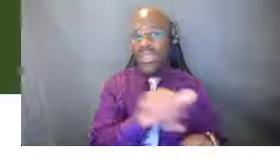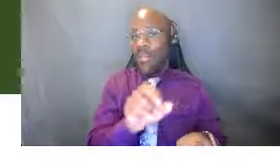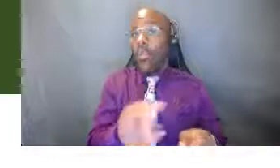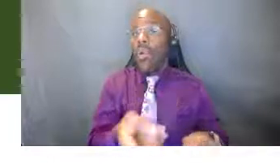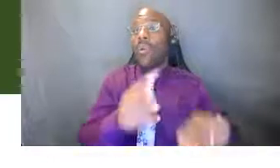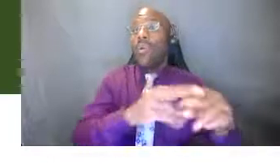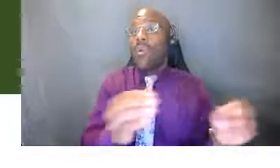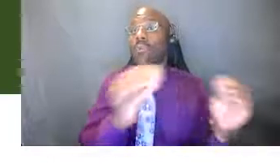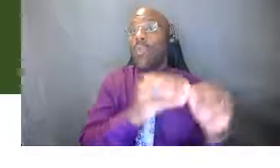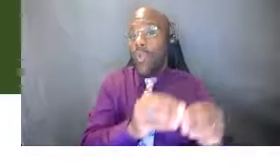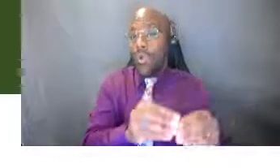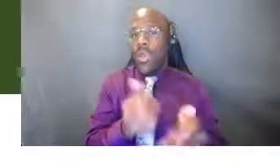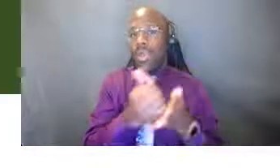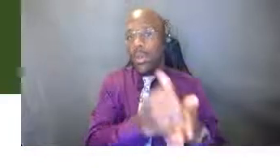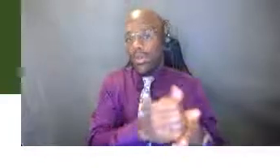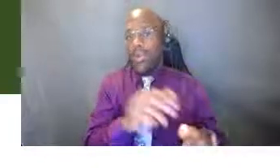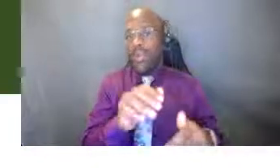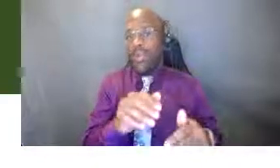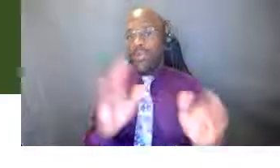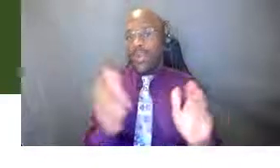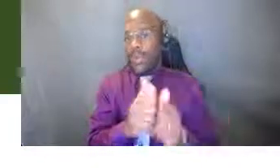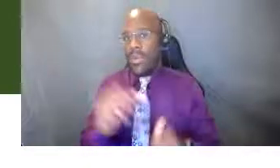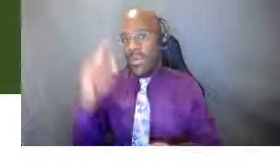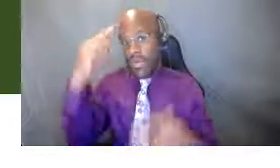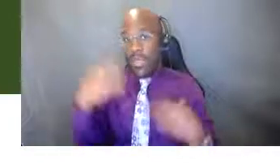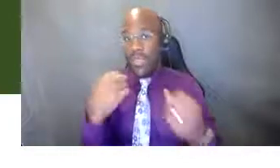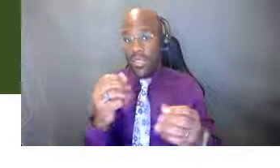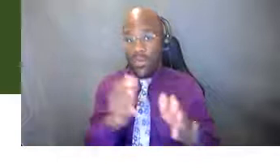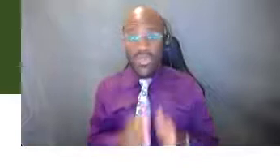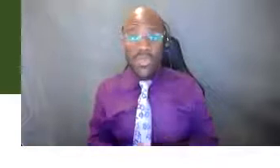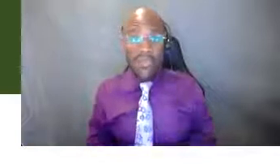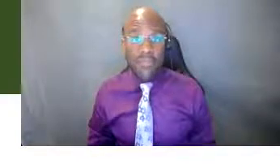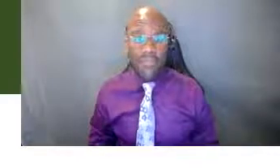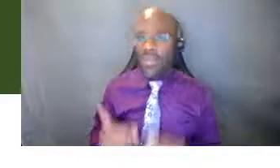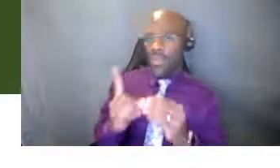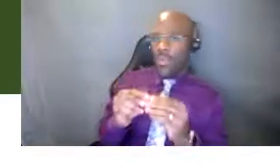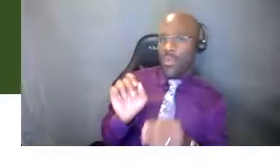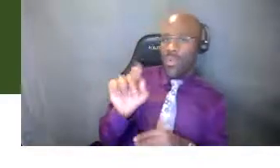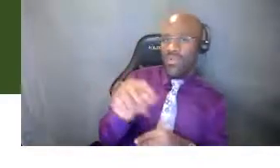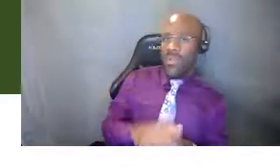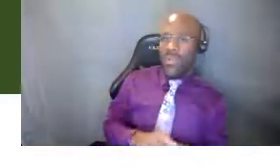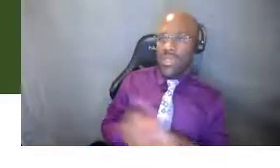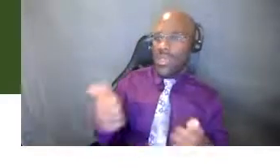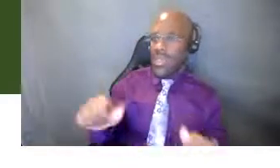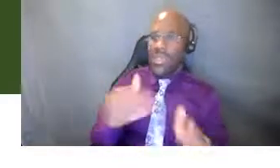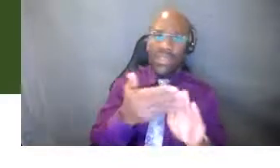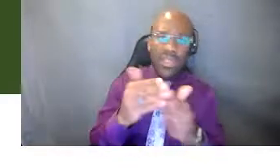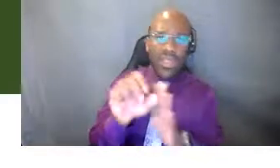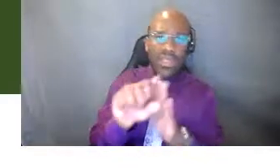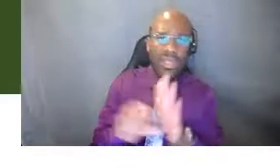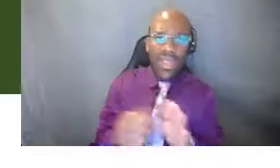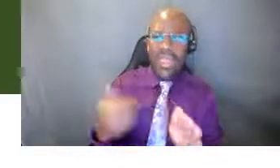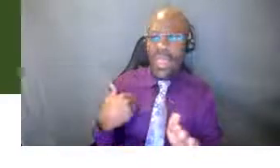We got one more. Does any city or state have a commendable mobile mental health